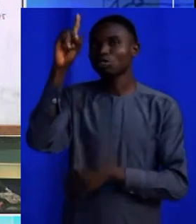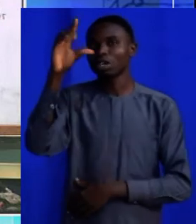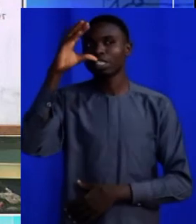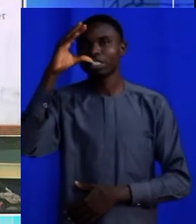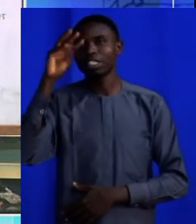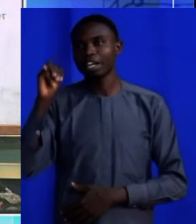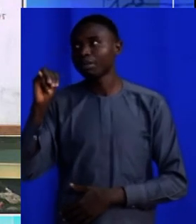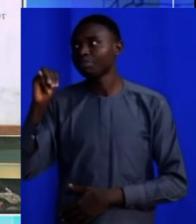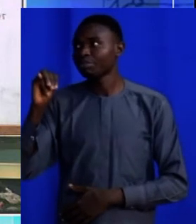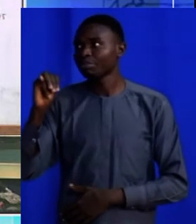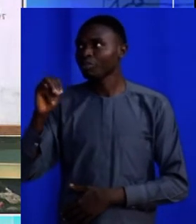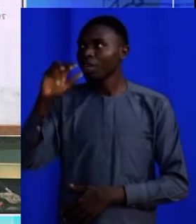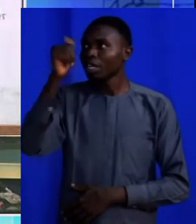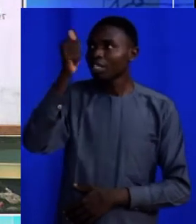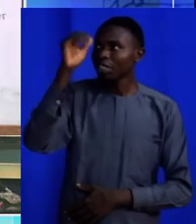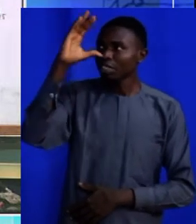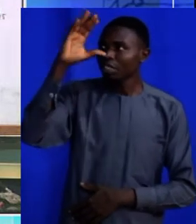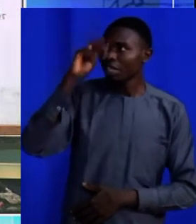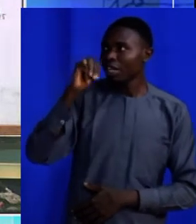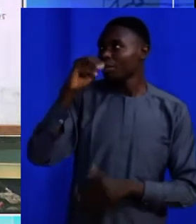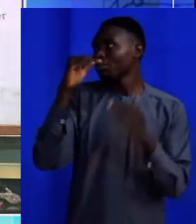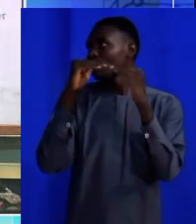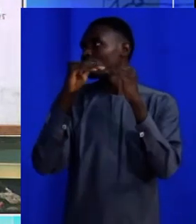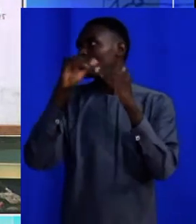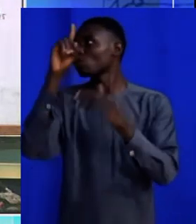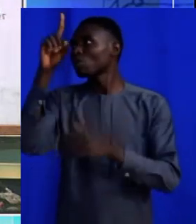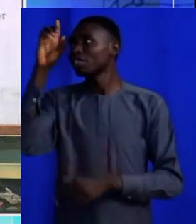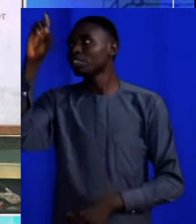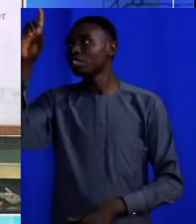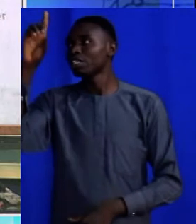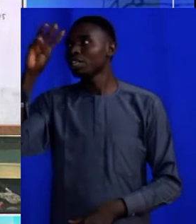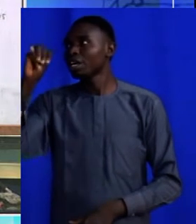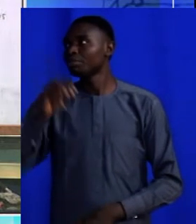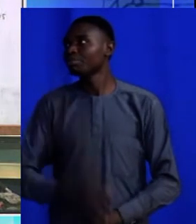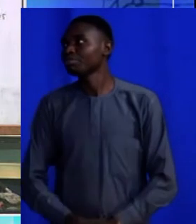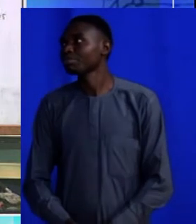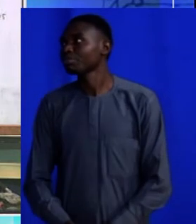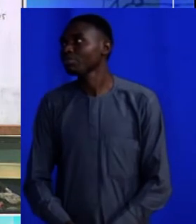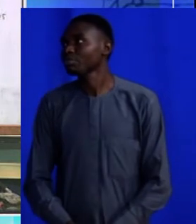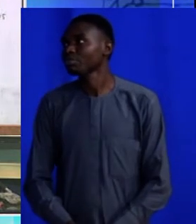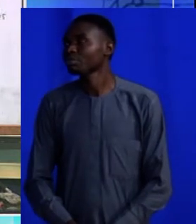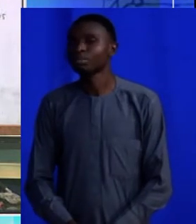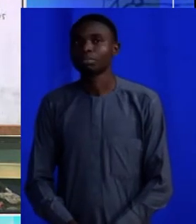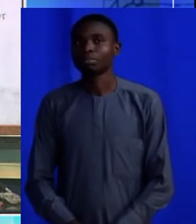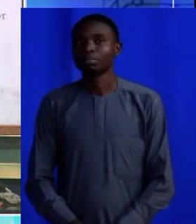Any for hunting? Well, we know, locally we know of dogs.